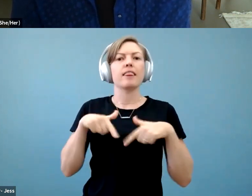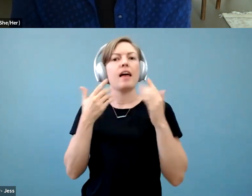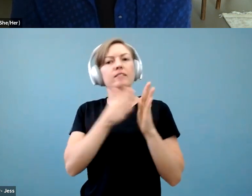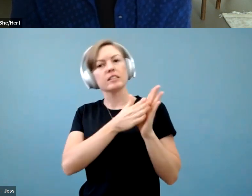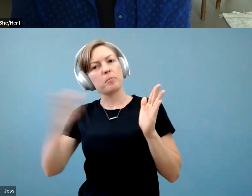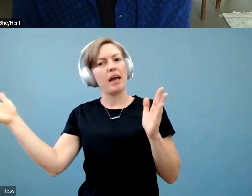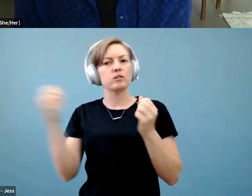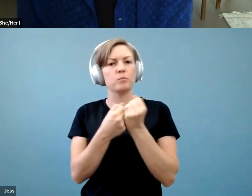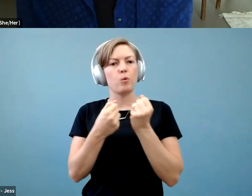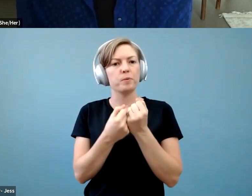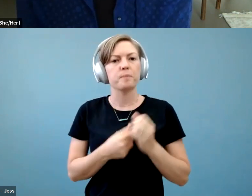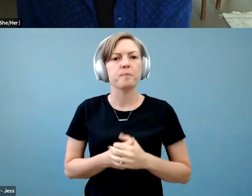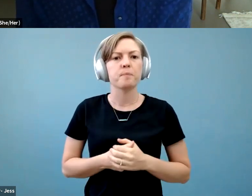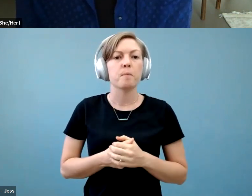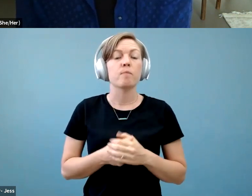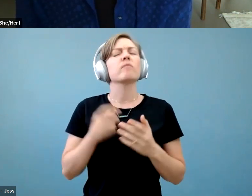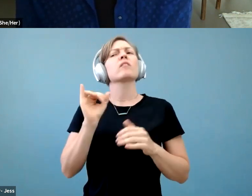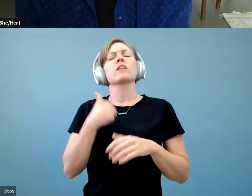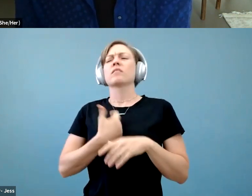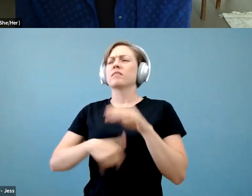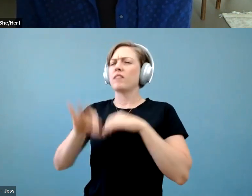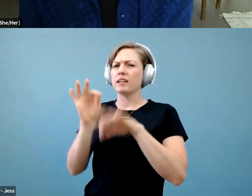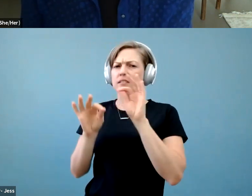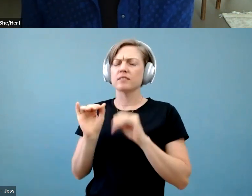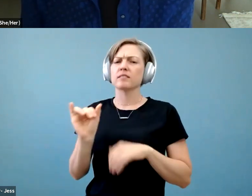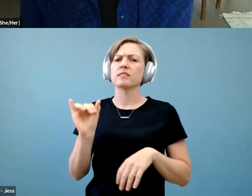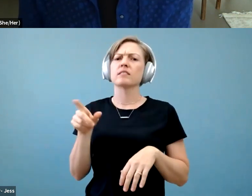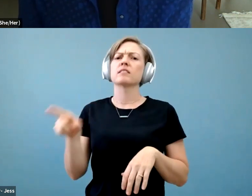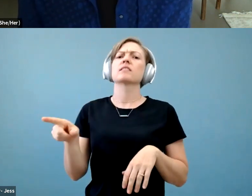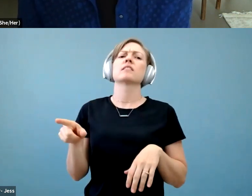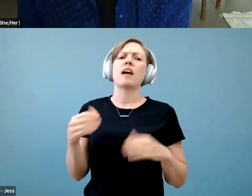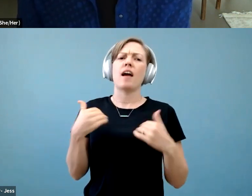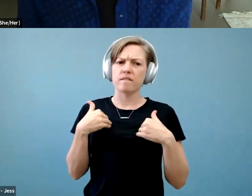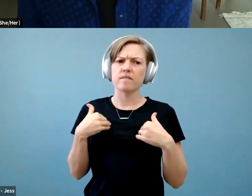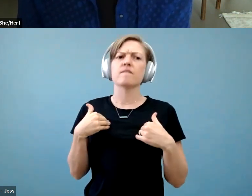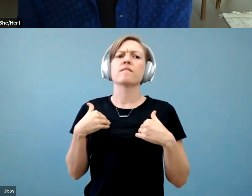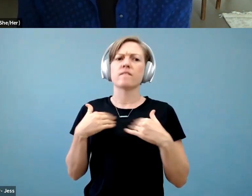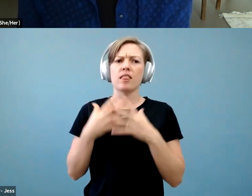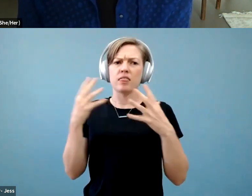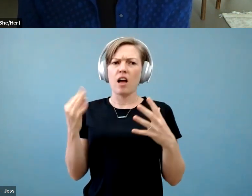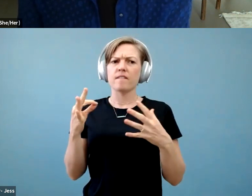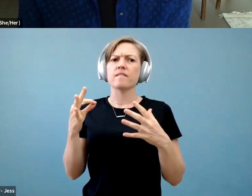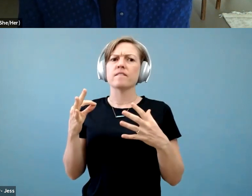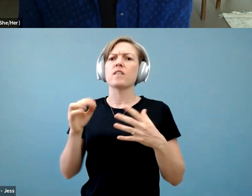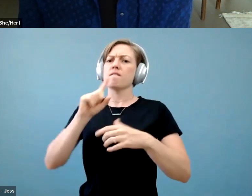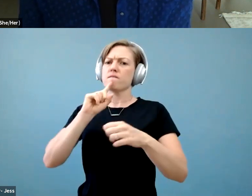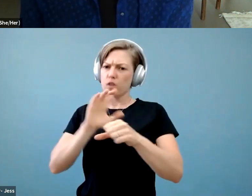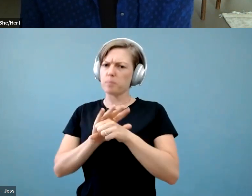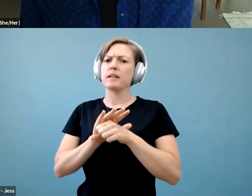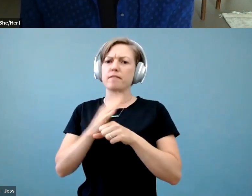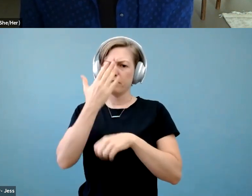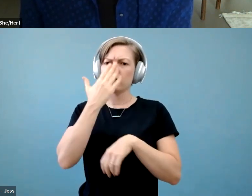And so what I find actually is that there are lots of affirmative conversations like this